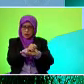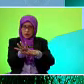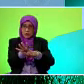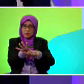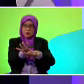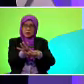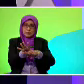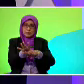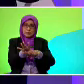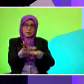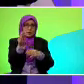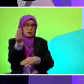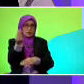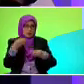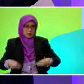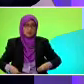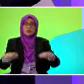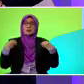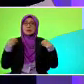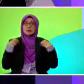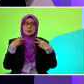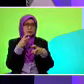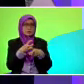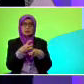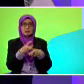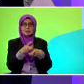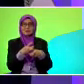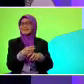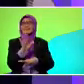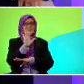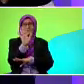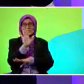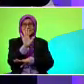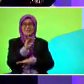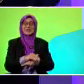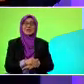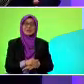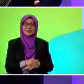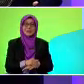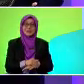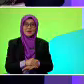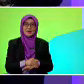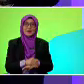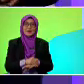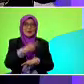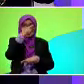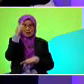microorganisms. If you think it's a little bit hard, it's not. That's why we need to do a little bit of a recap first.